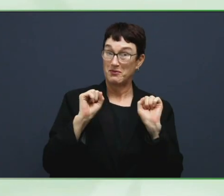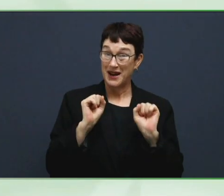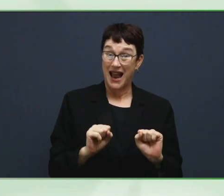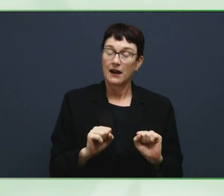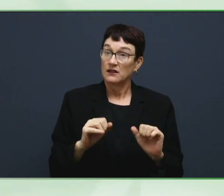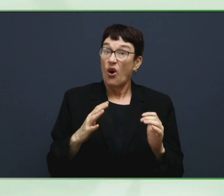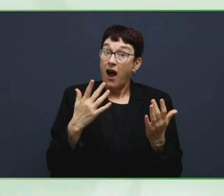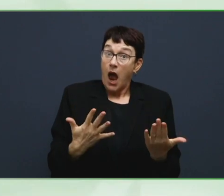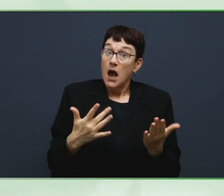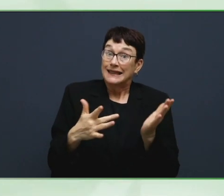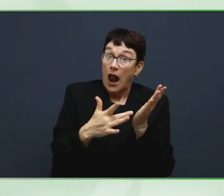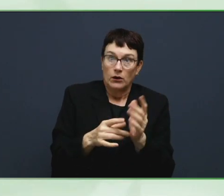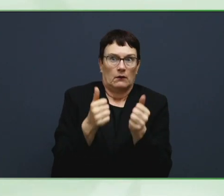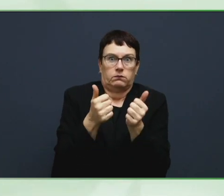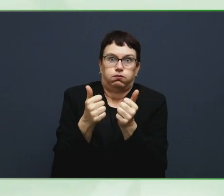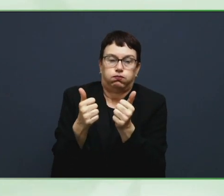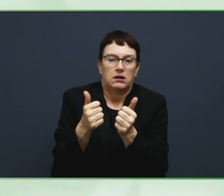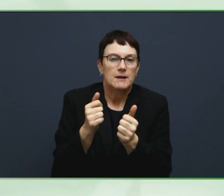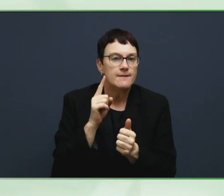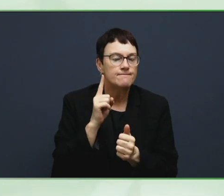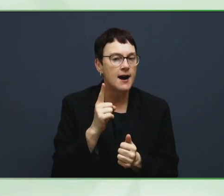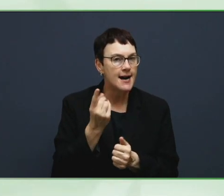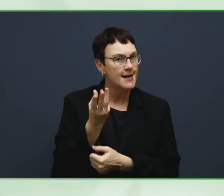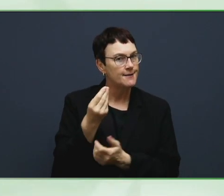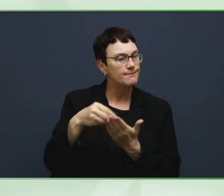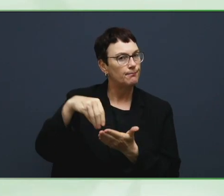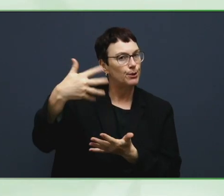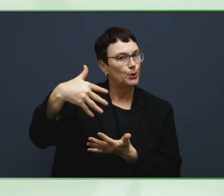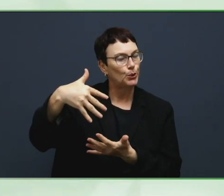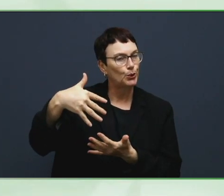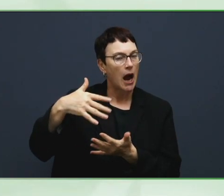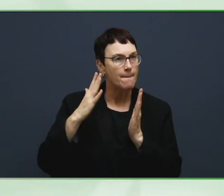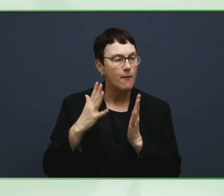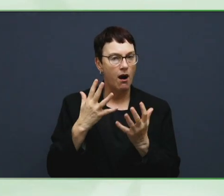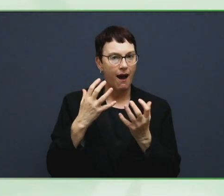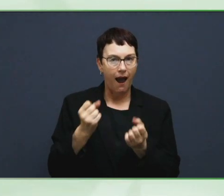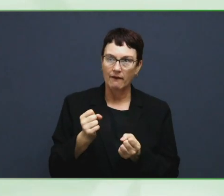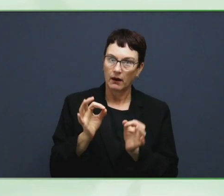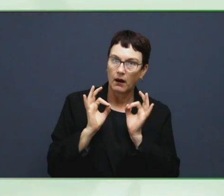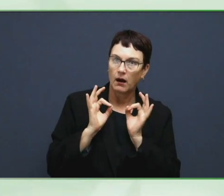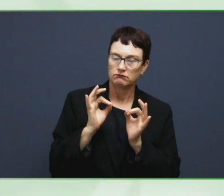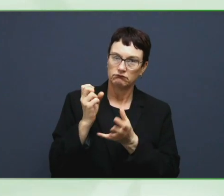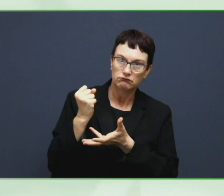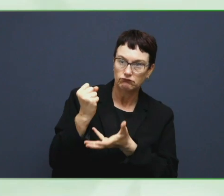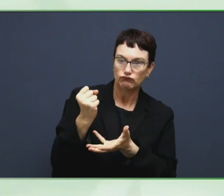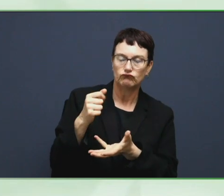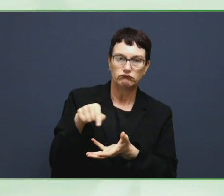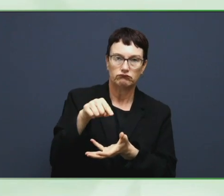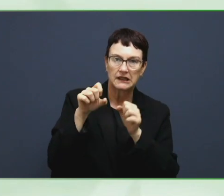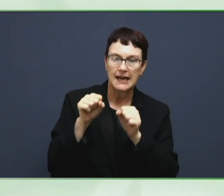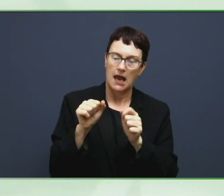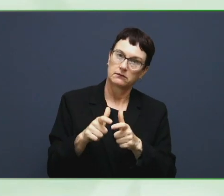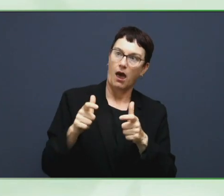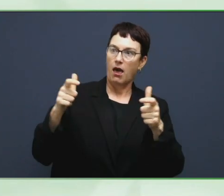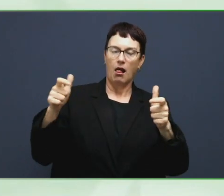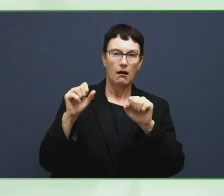technologies, securing adequate funding and scaling solutions to market remains a significant challenge for innovators,